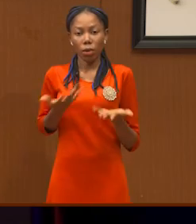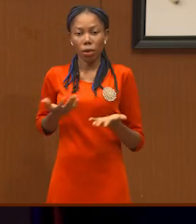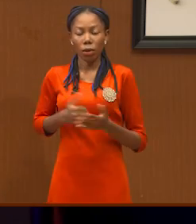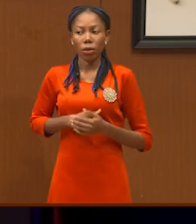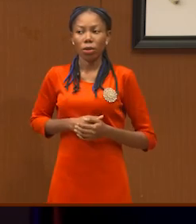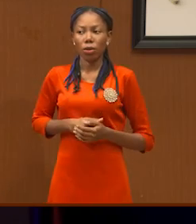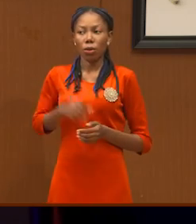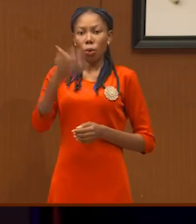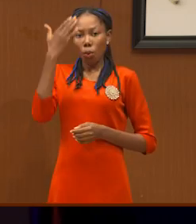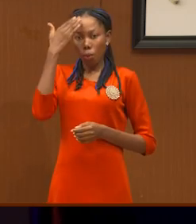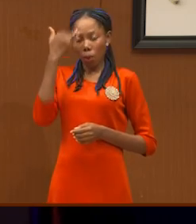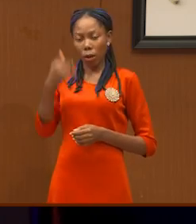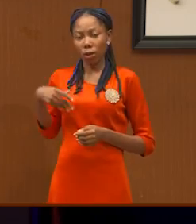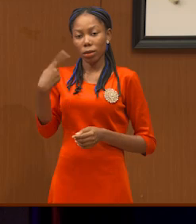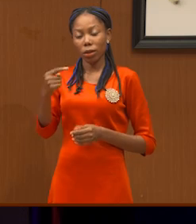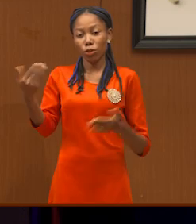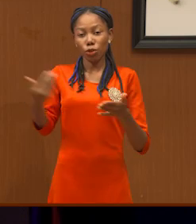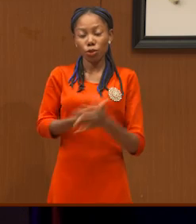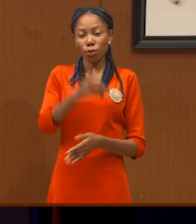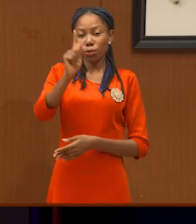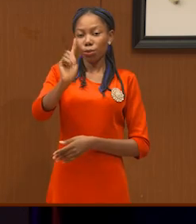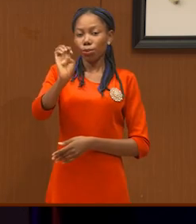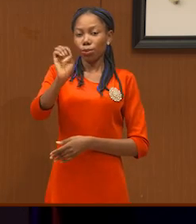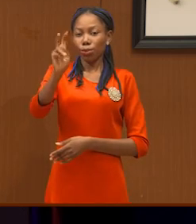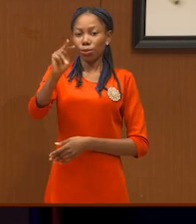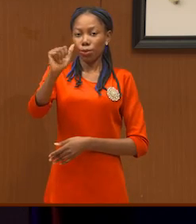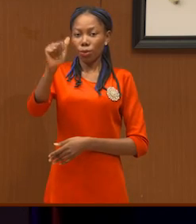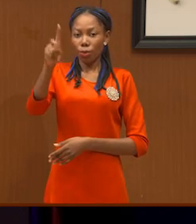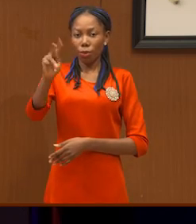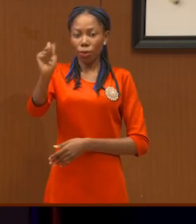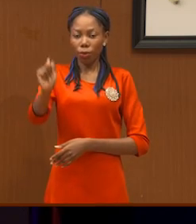guess the tenant is talking about right now is using that same prepaid meter.